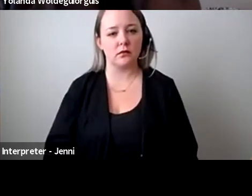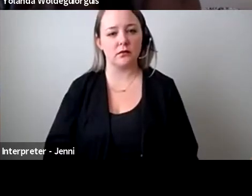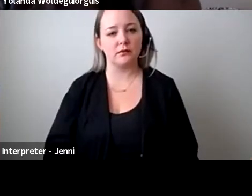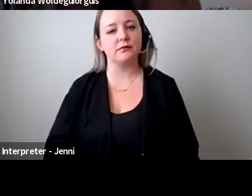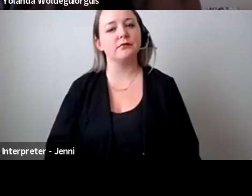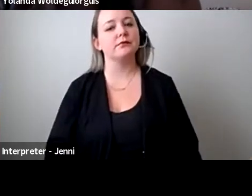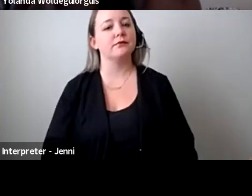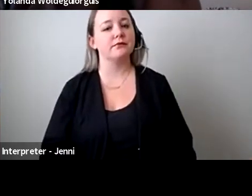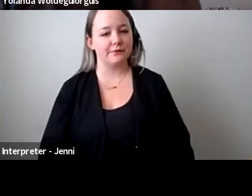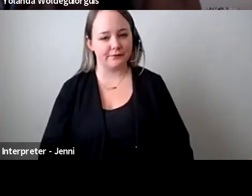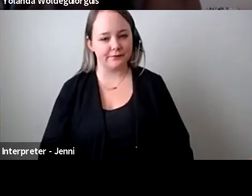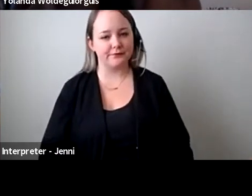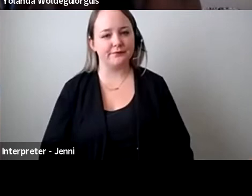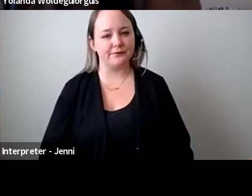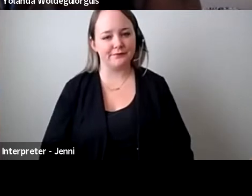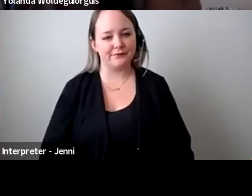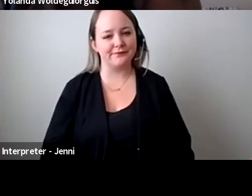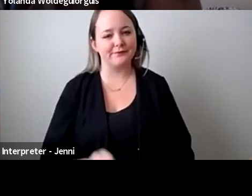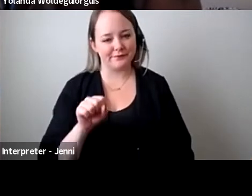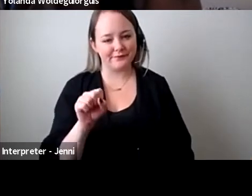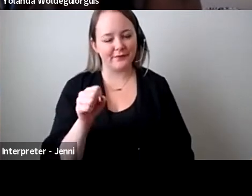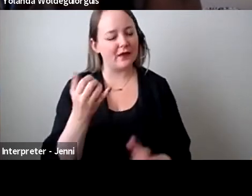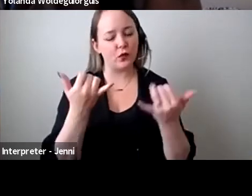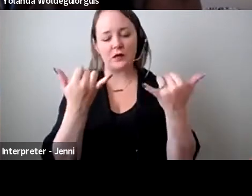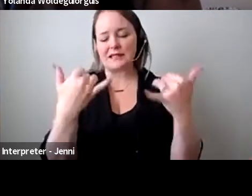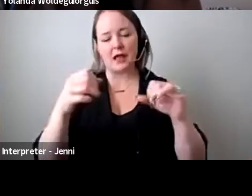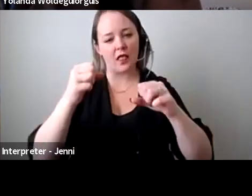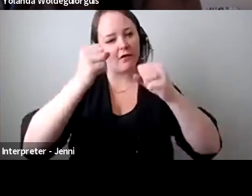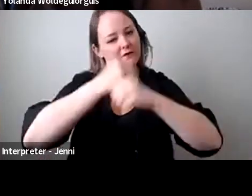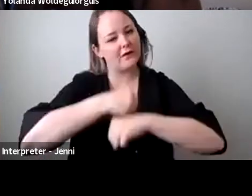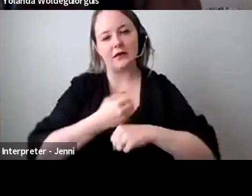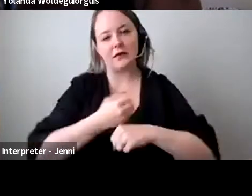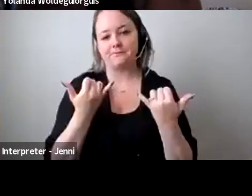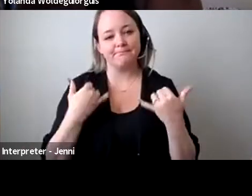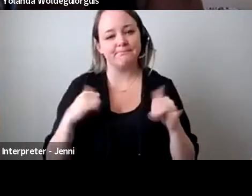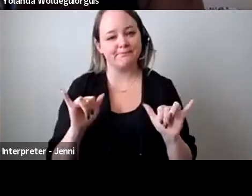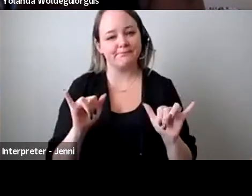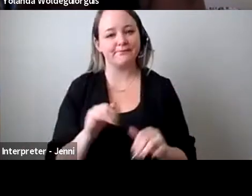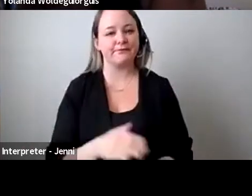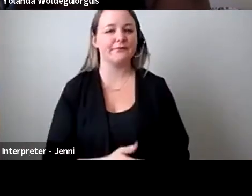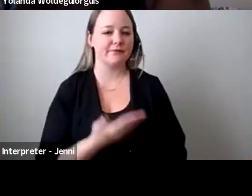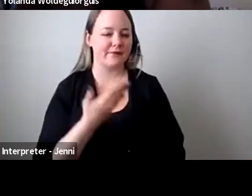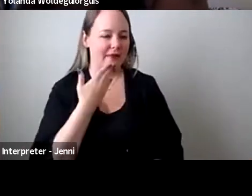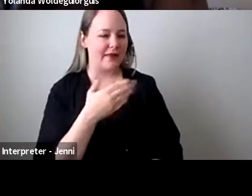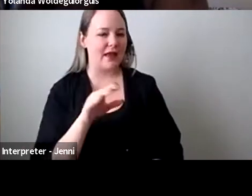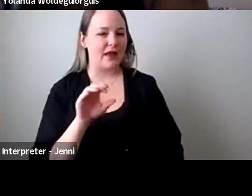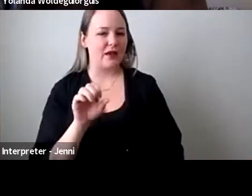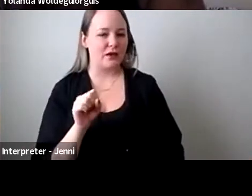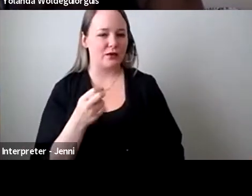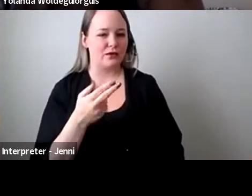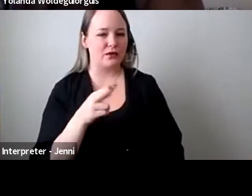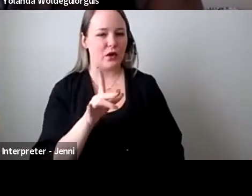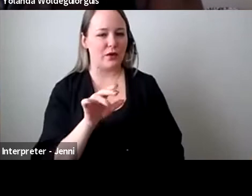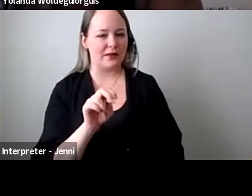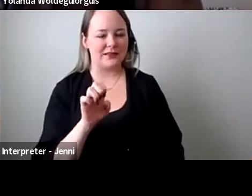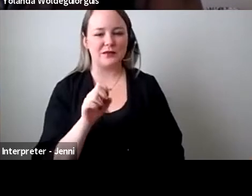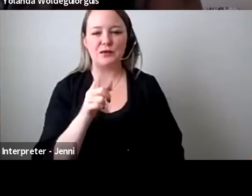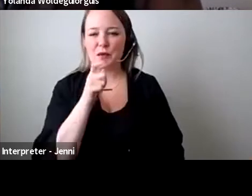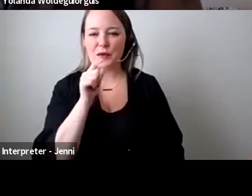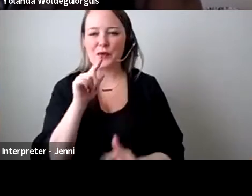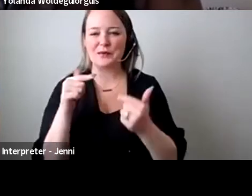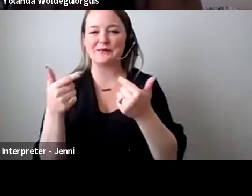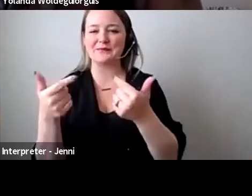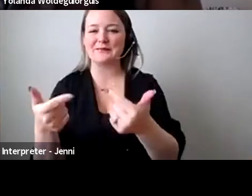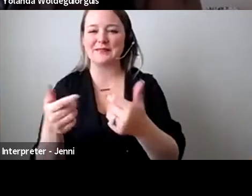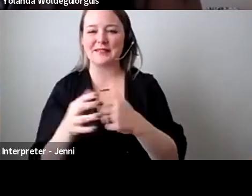Thank you, And Charlene. yes, we're still fighting the good fight. Yeah, thank you, Charlene. Who would like to go